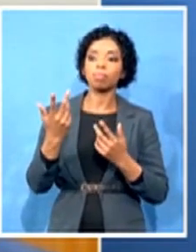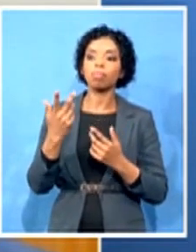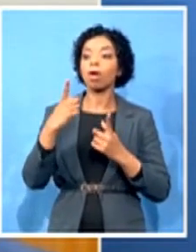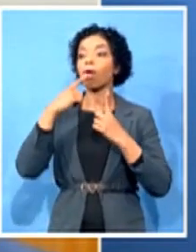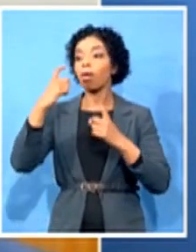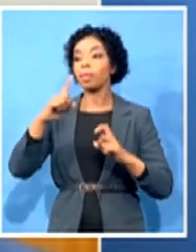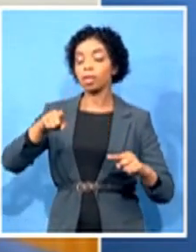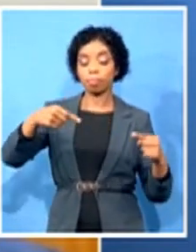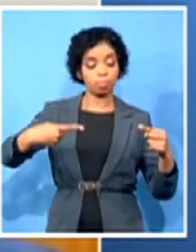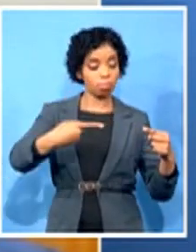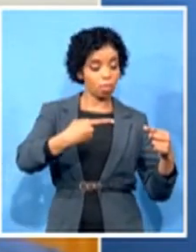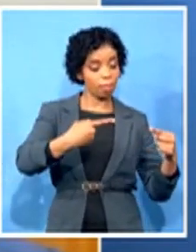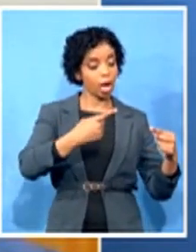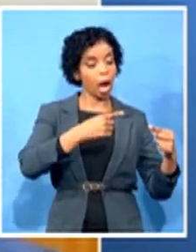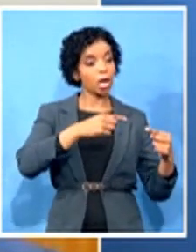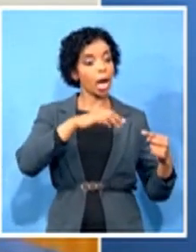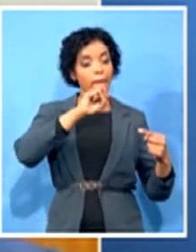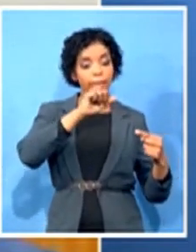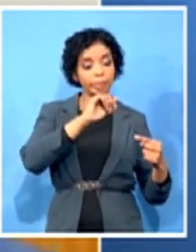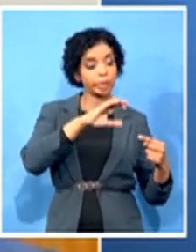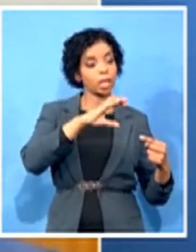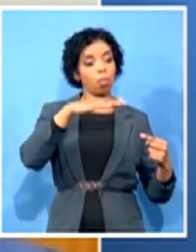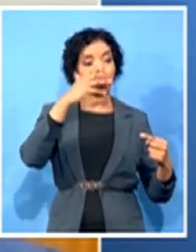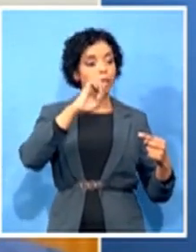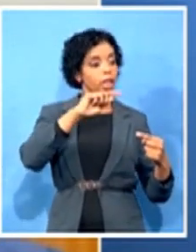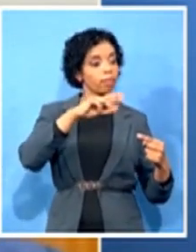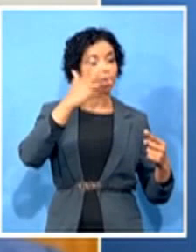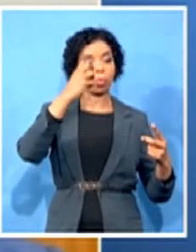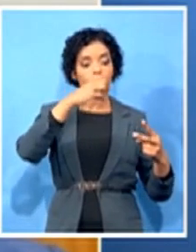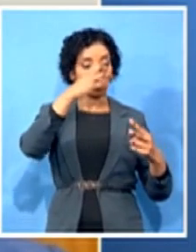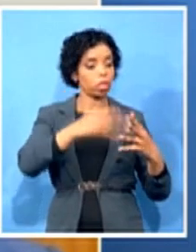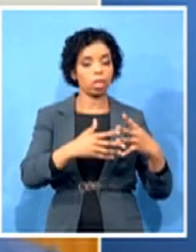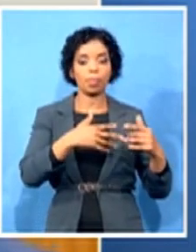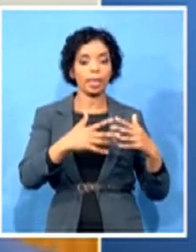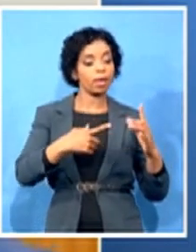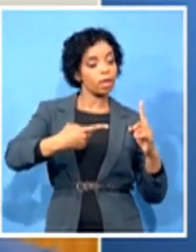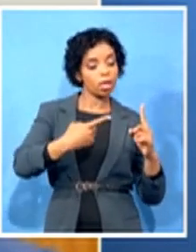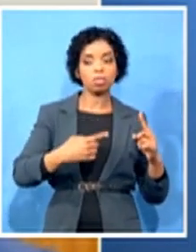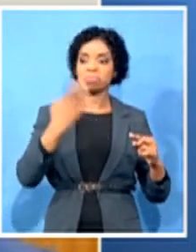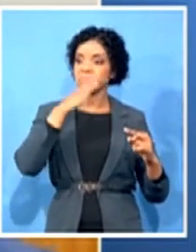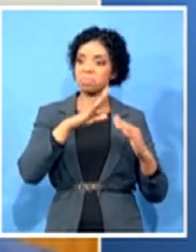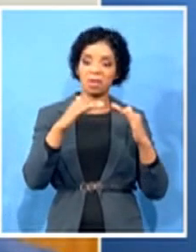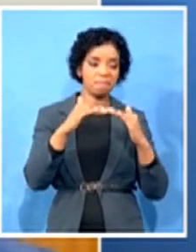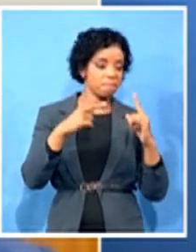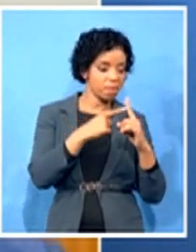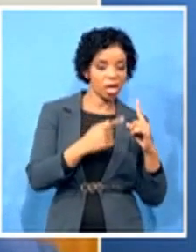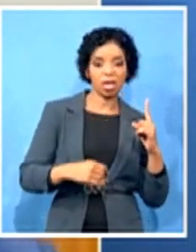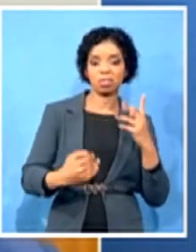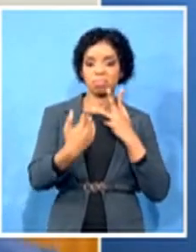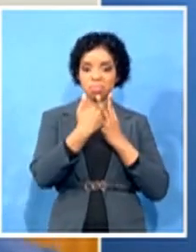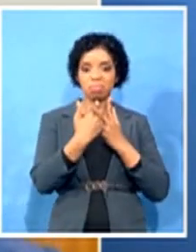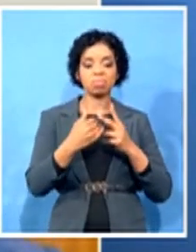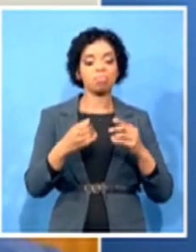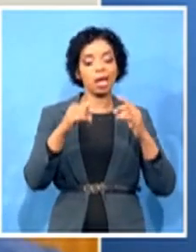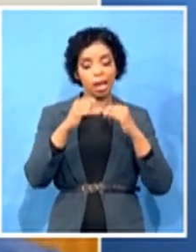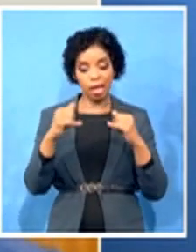conduct of the media houses, was it free, was it fair, was it in line with things, then only can they now say the